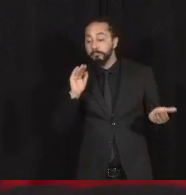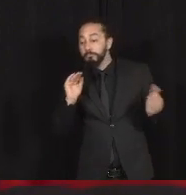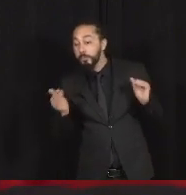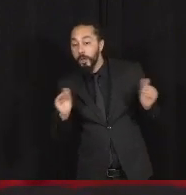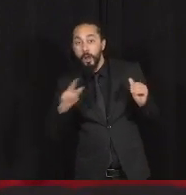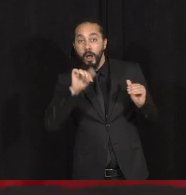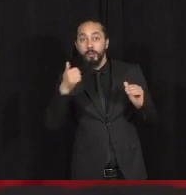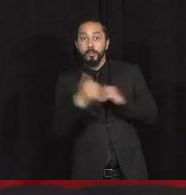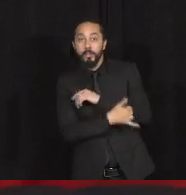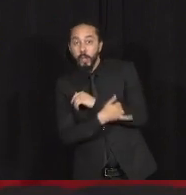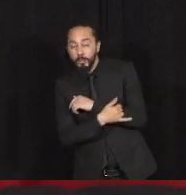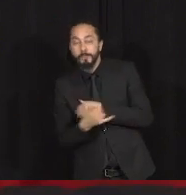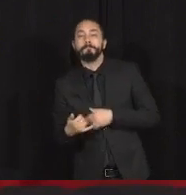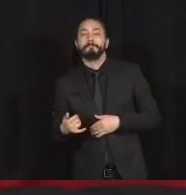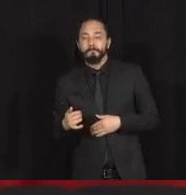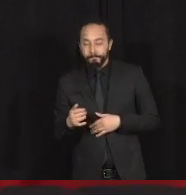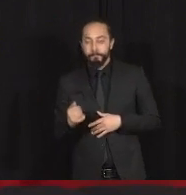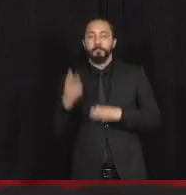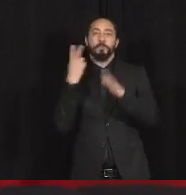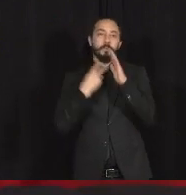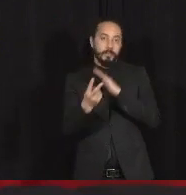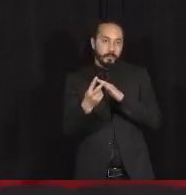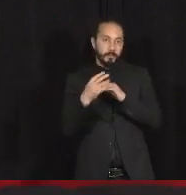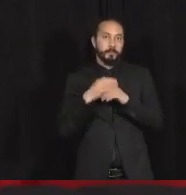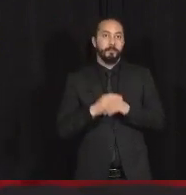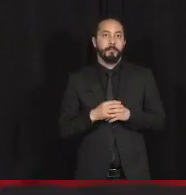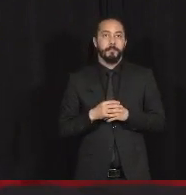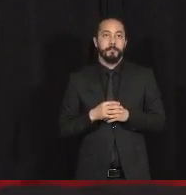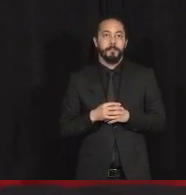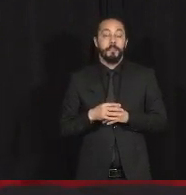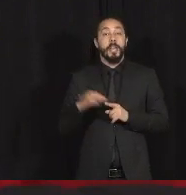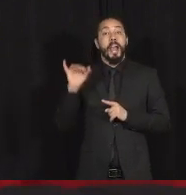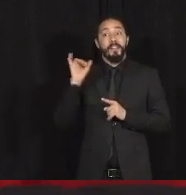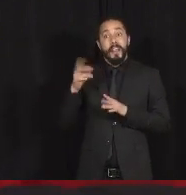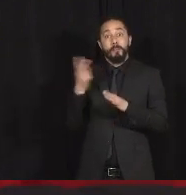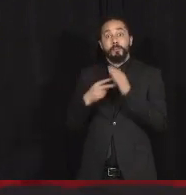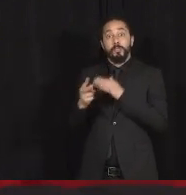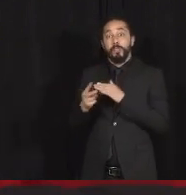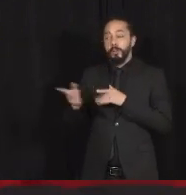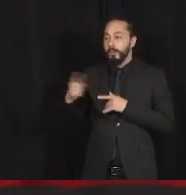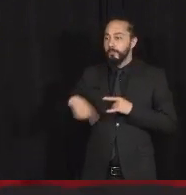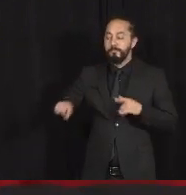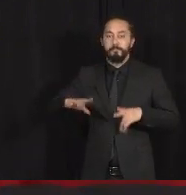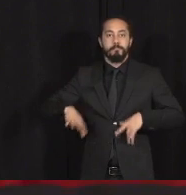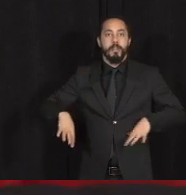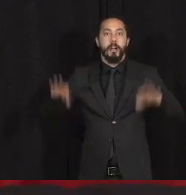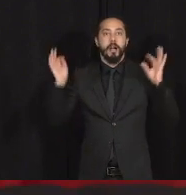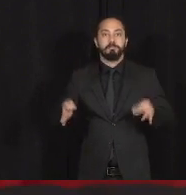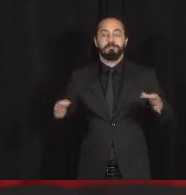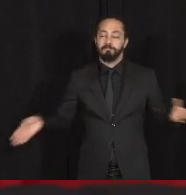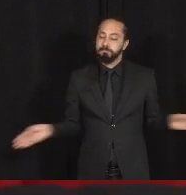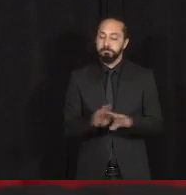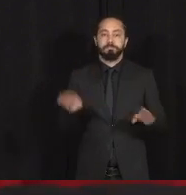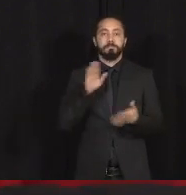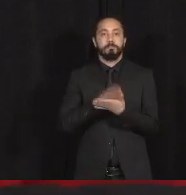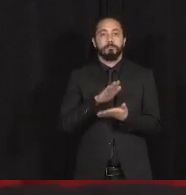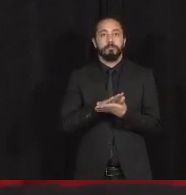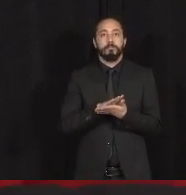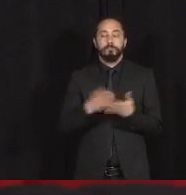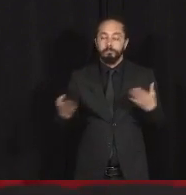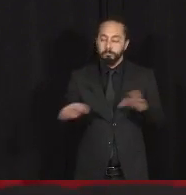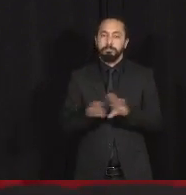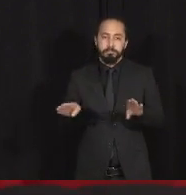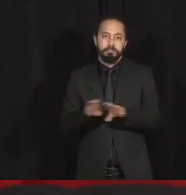to the immediate decision to bring about school closures. And beyond